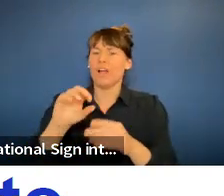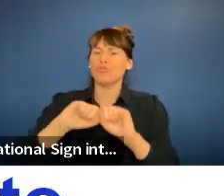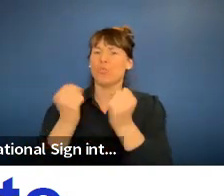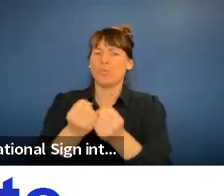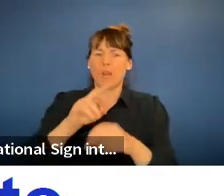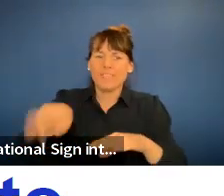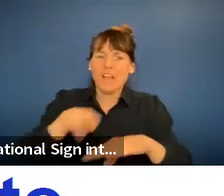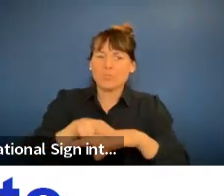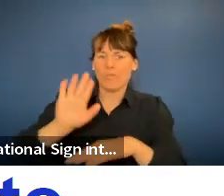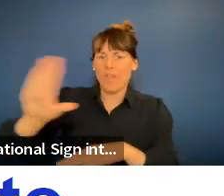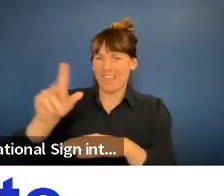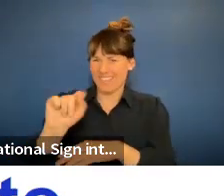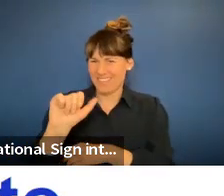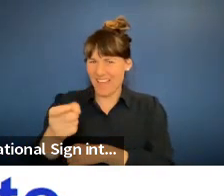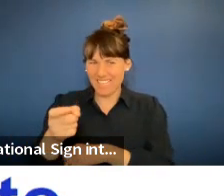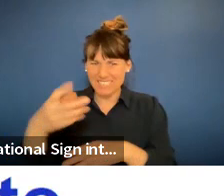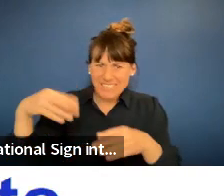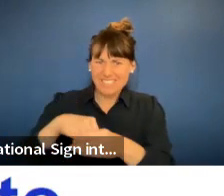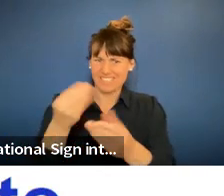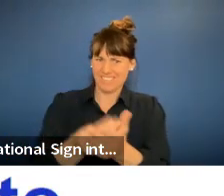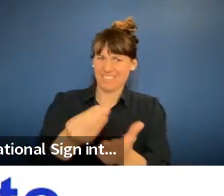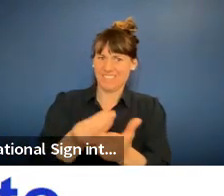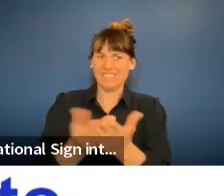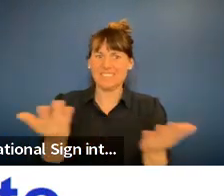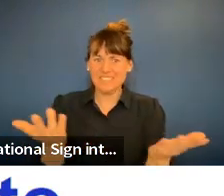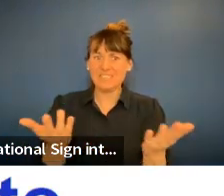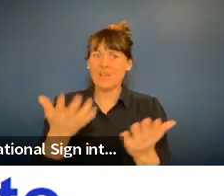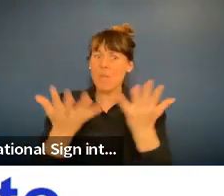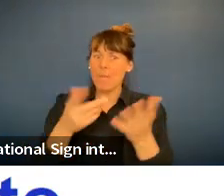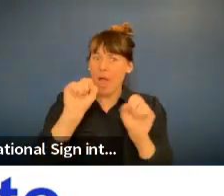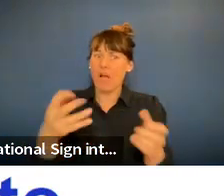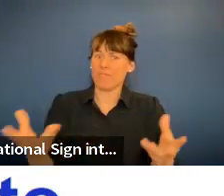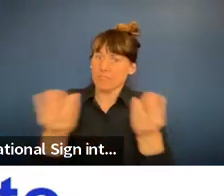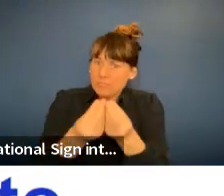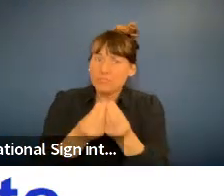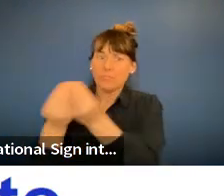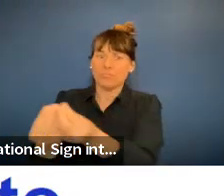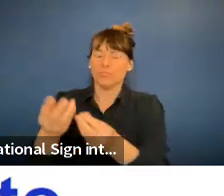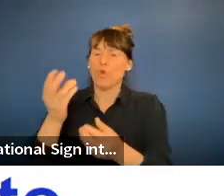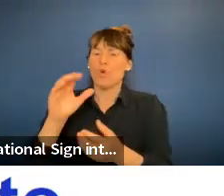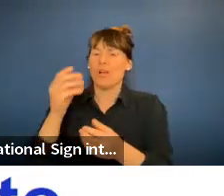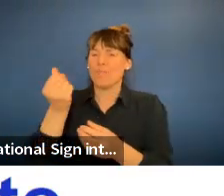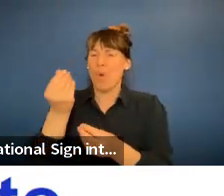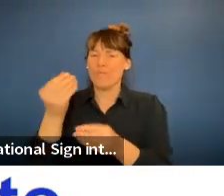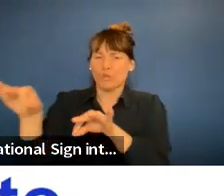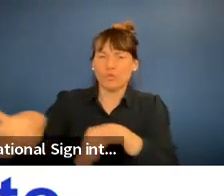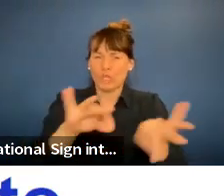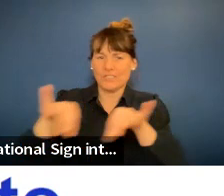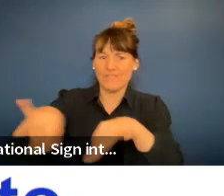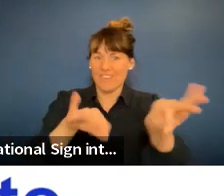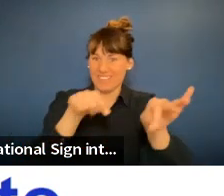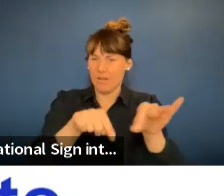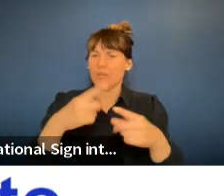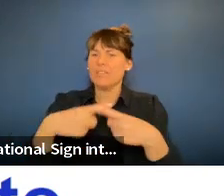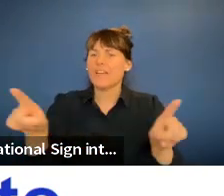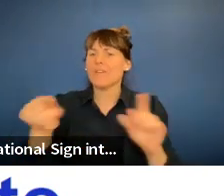of multi-sectoral responses, and this is true here as well. But social health protection is definitely needed in order to